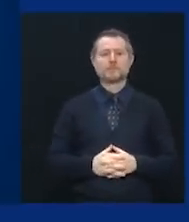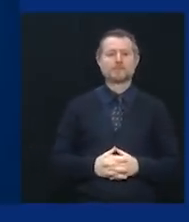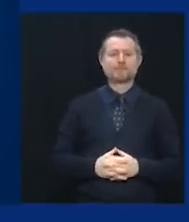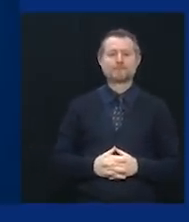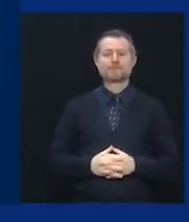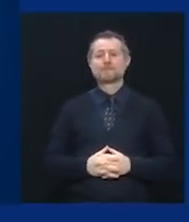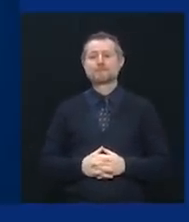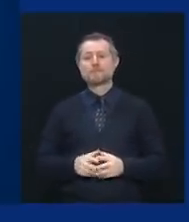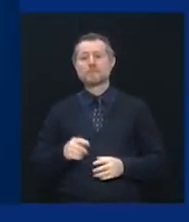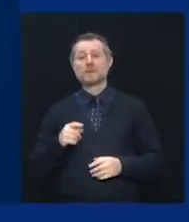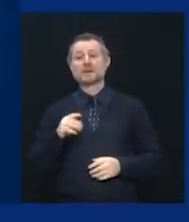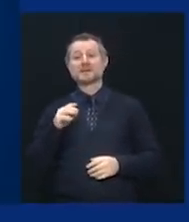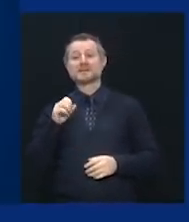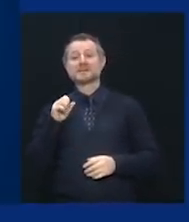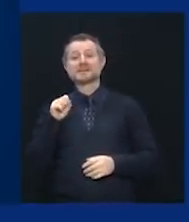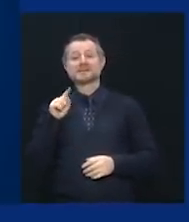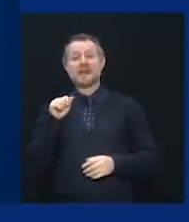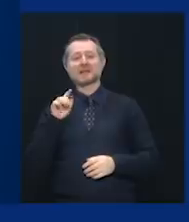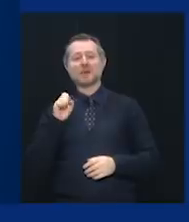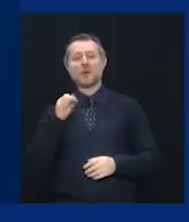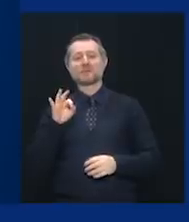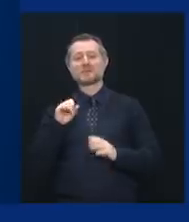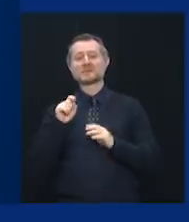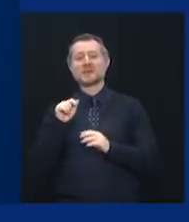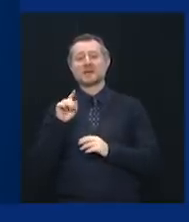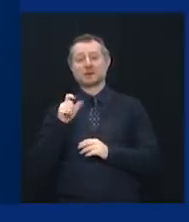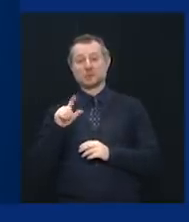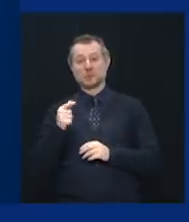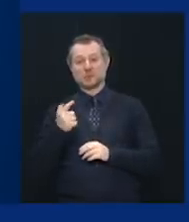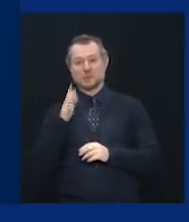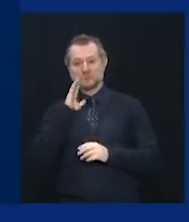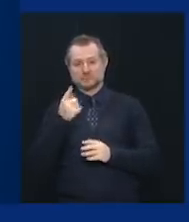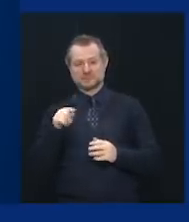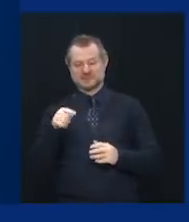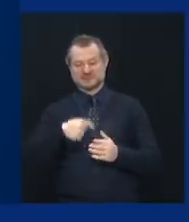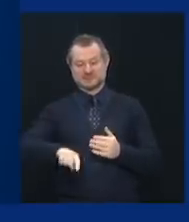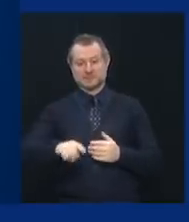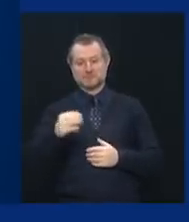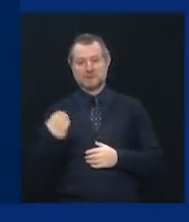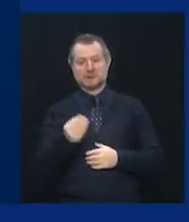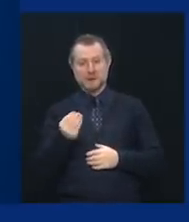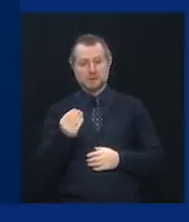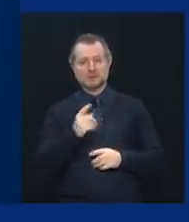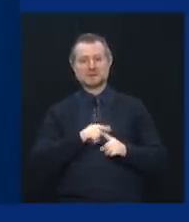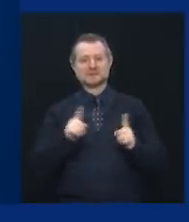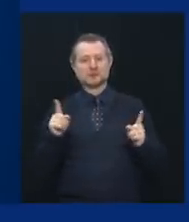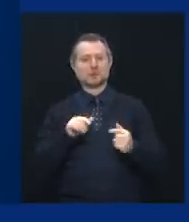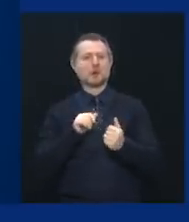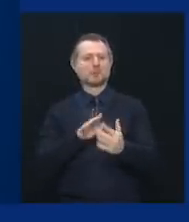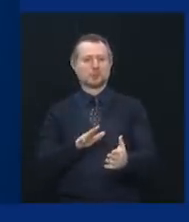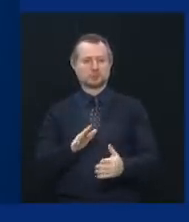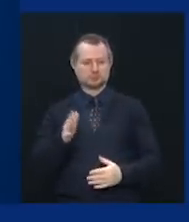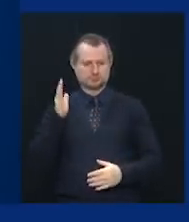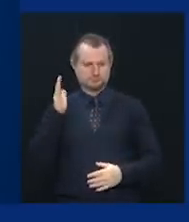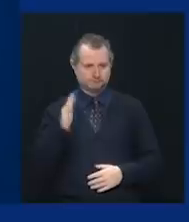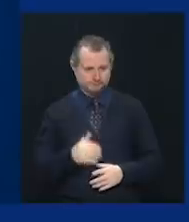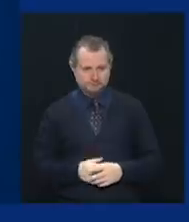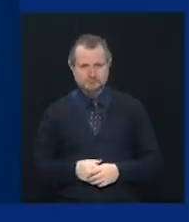2021 State of the State will start this coming Monday. It's going to be a different kind of State of the State because it is a